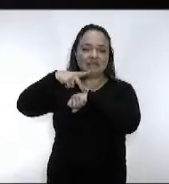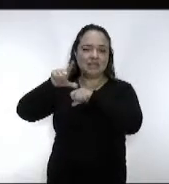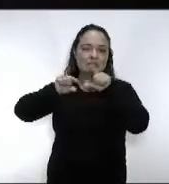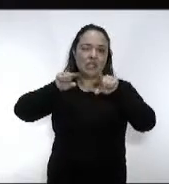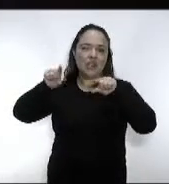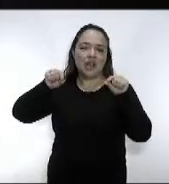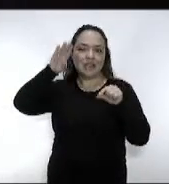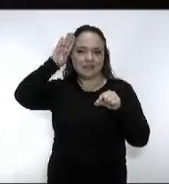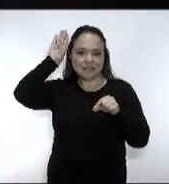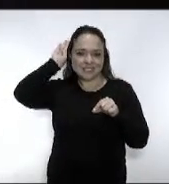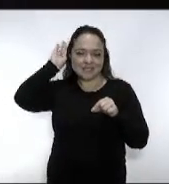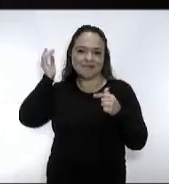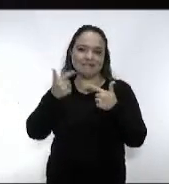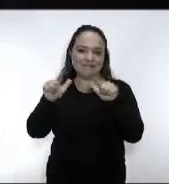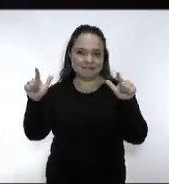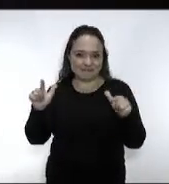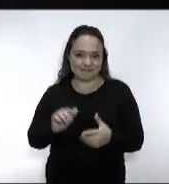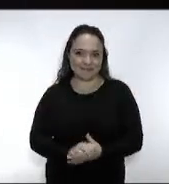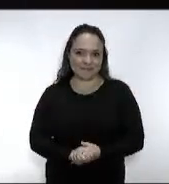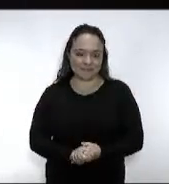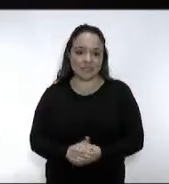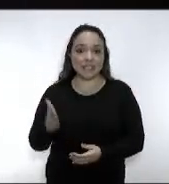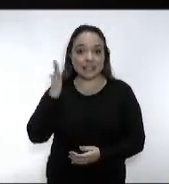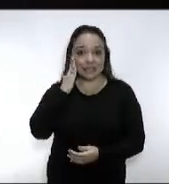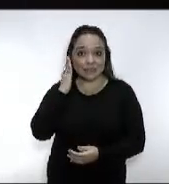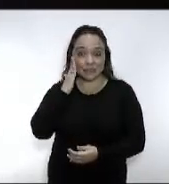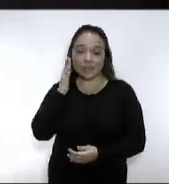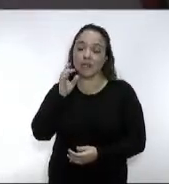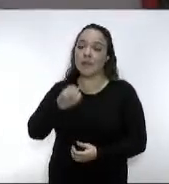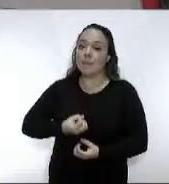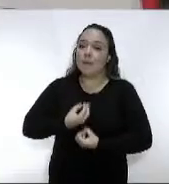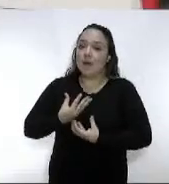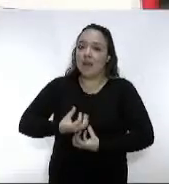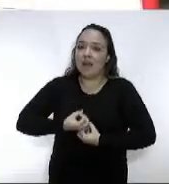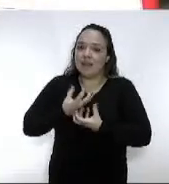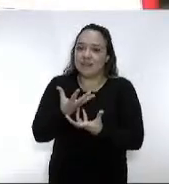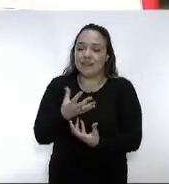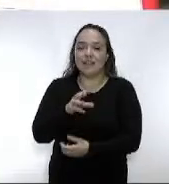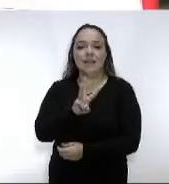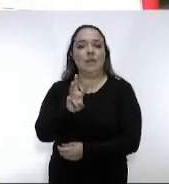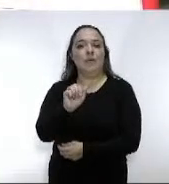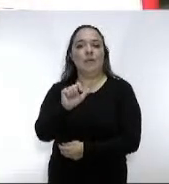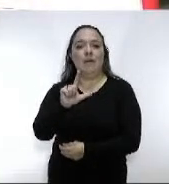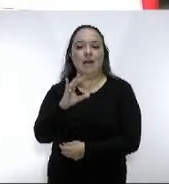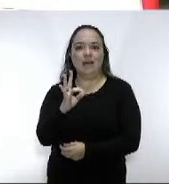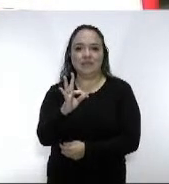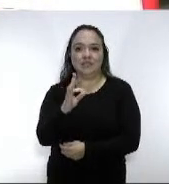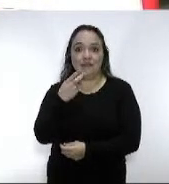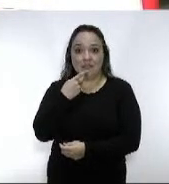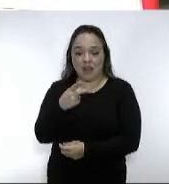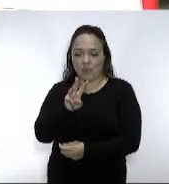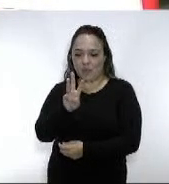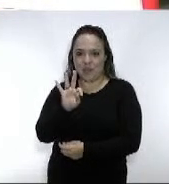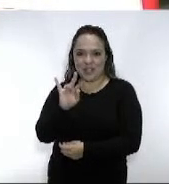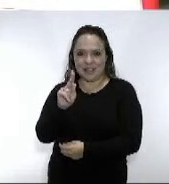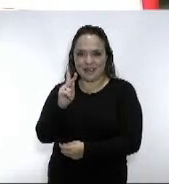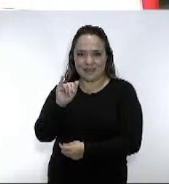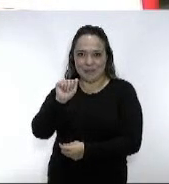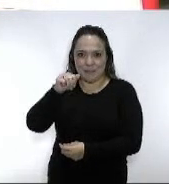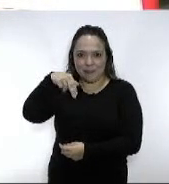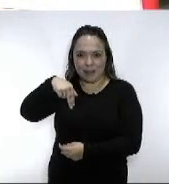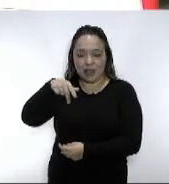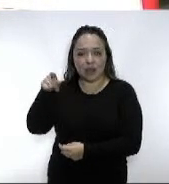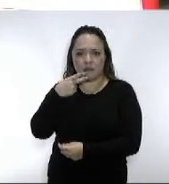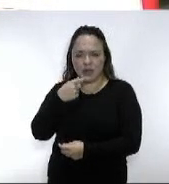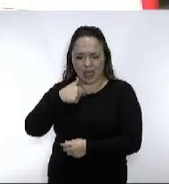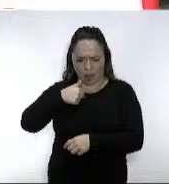countries. As poet Walt Whitman, American poet, teaches us nobody can follow that journey,